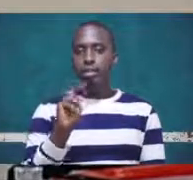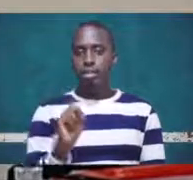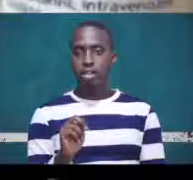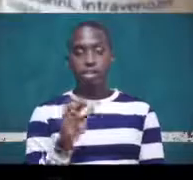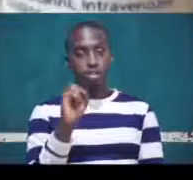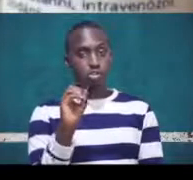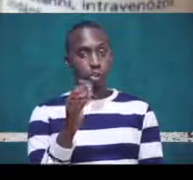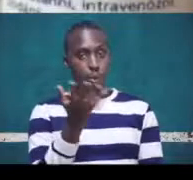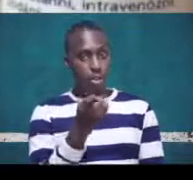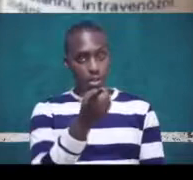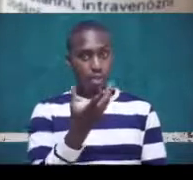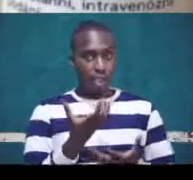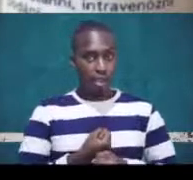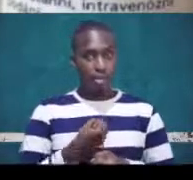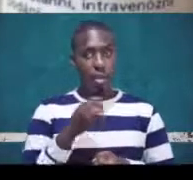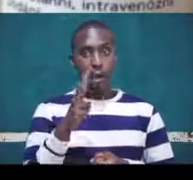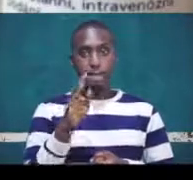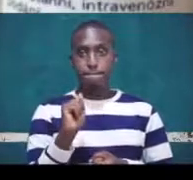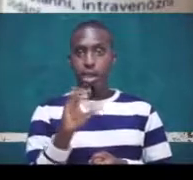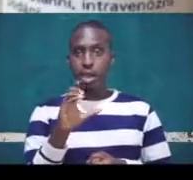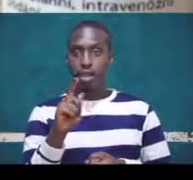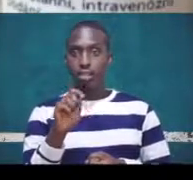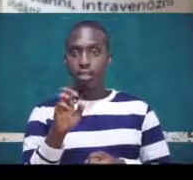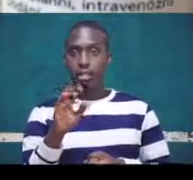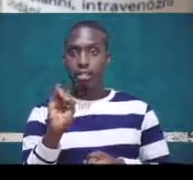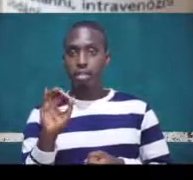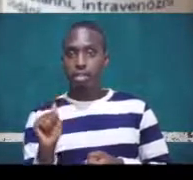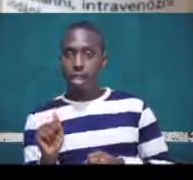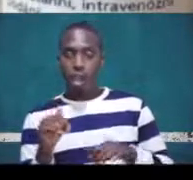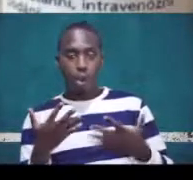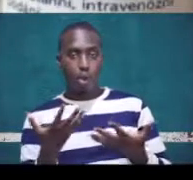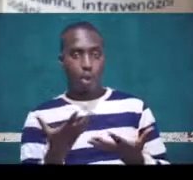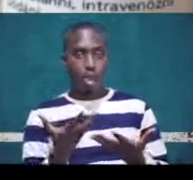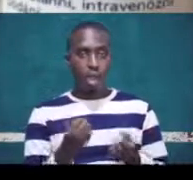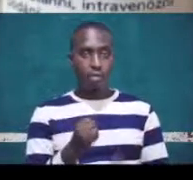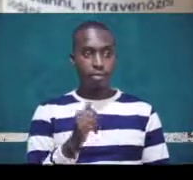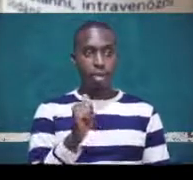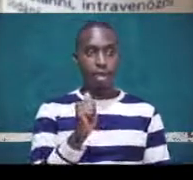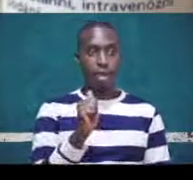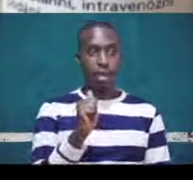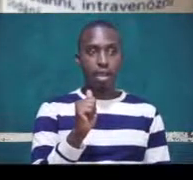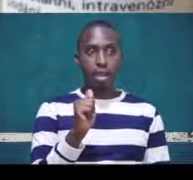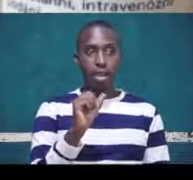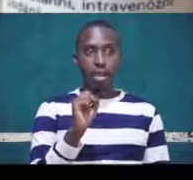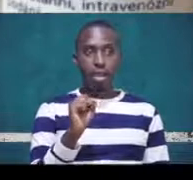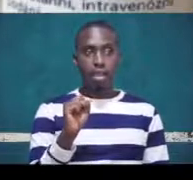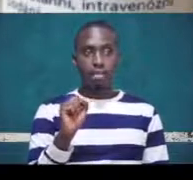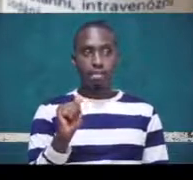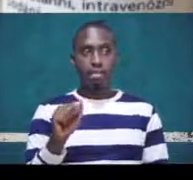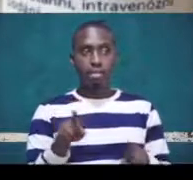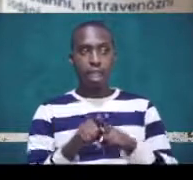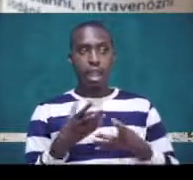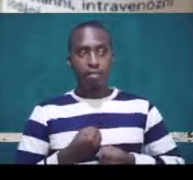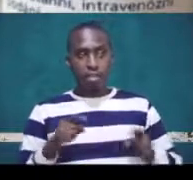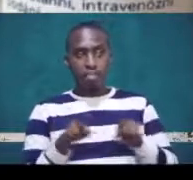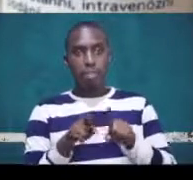So whether you have bacteria as examples of prokaryotes or us as examples of eukaryotes, we all have the same language